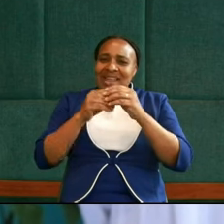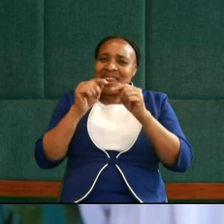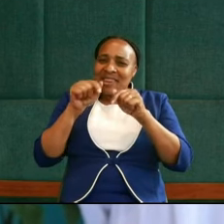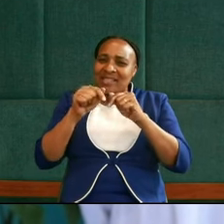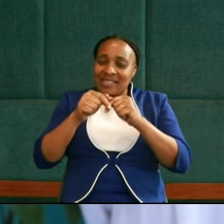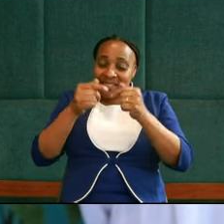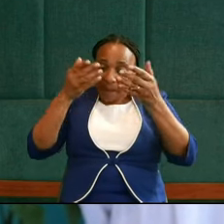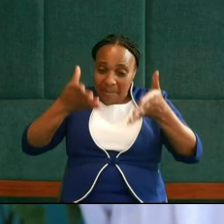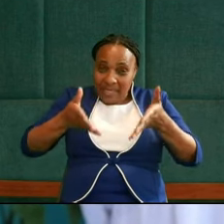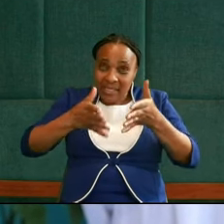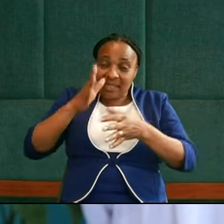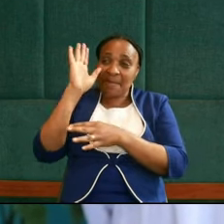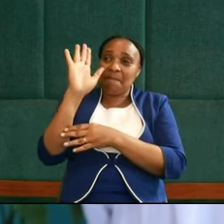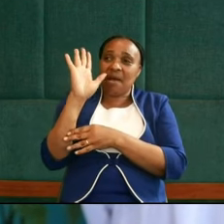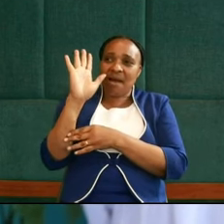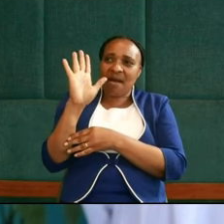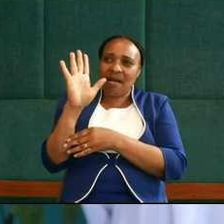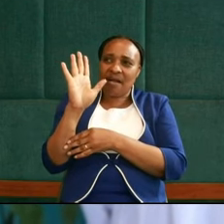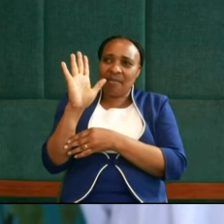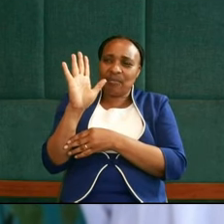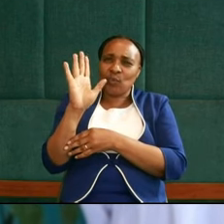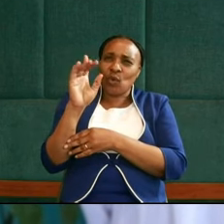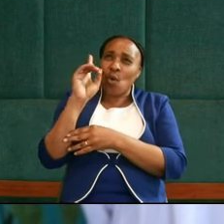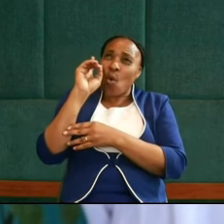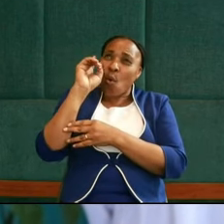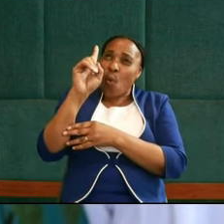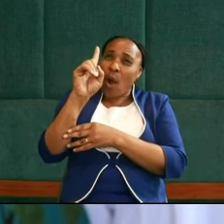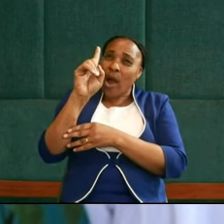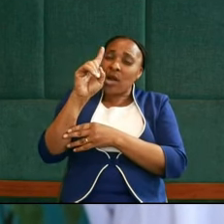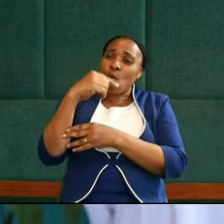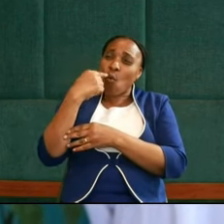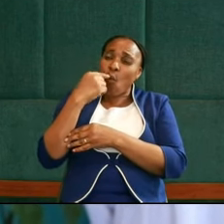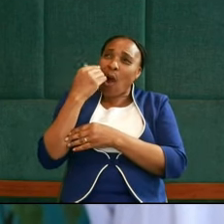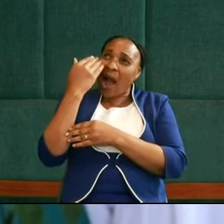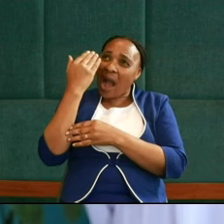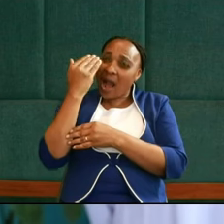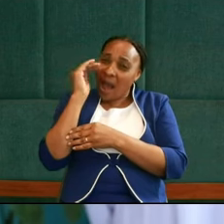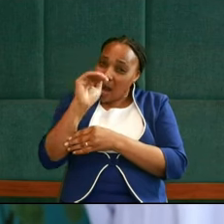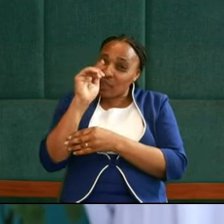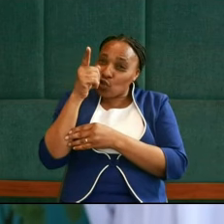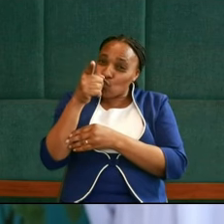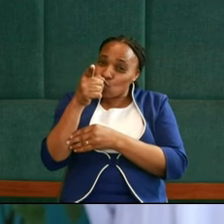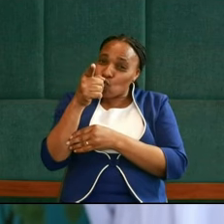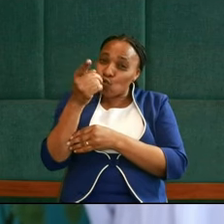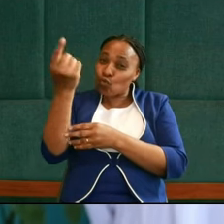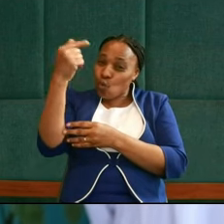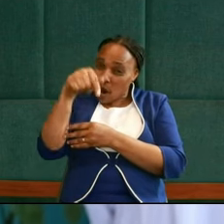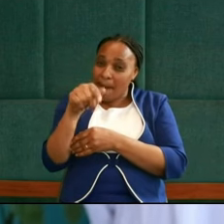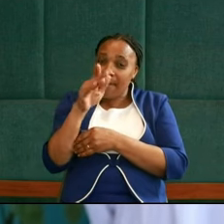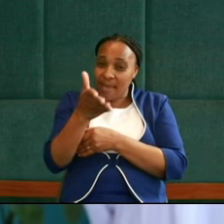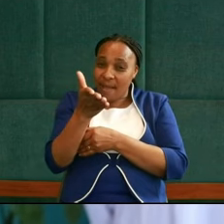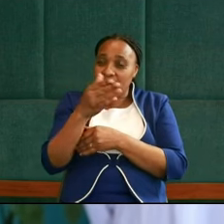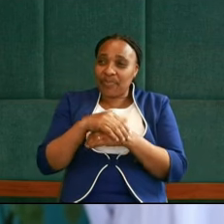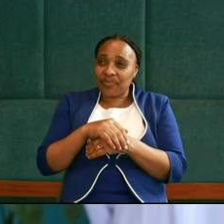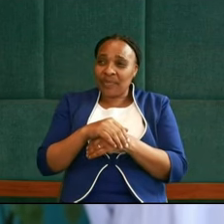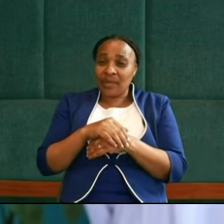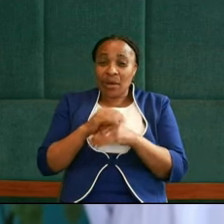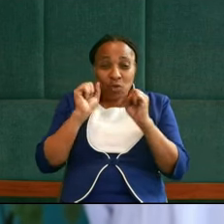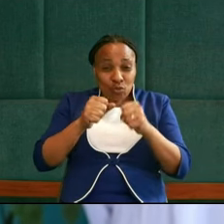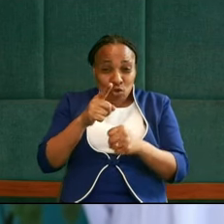presence. It is him who's asking you to come to him. Will you say no?